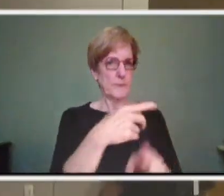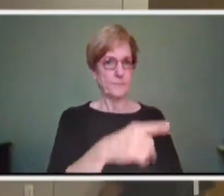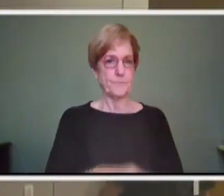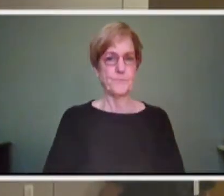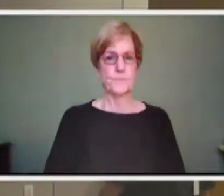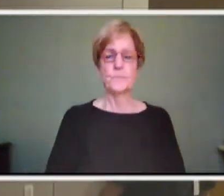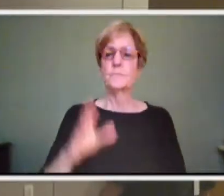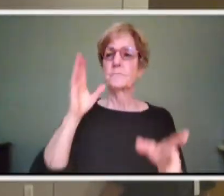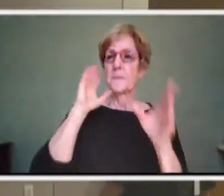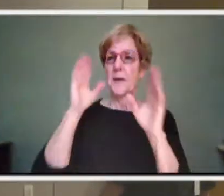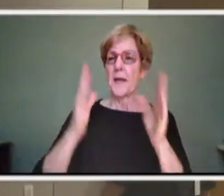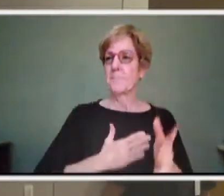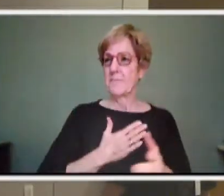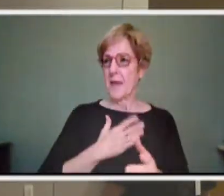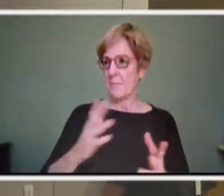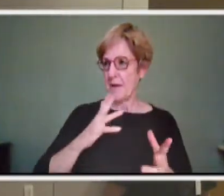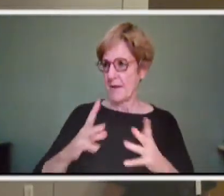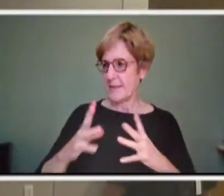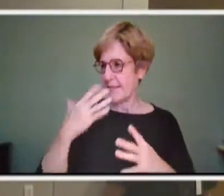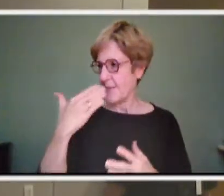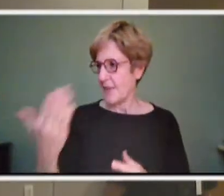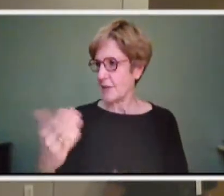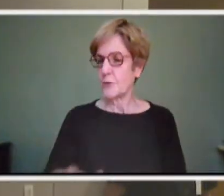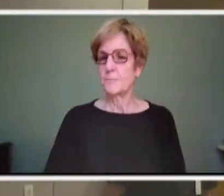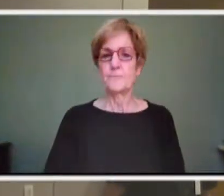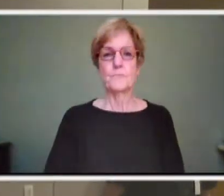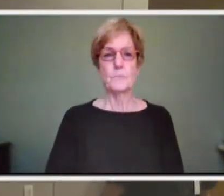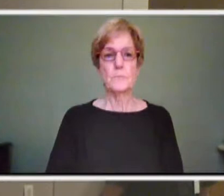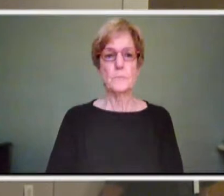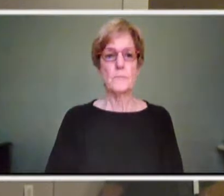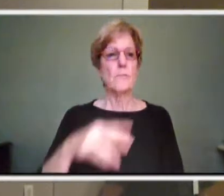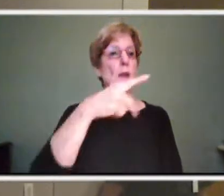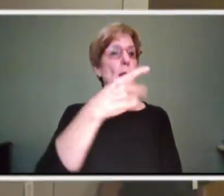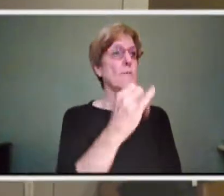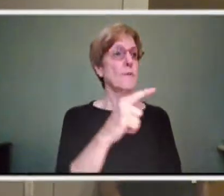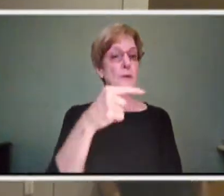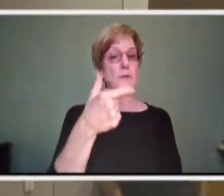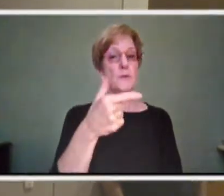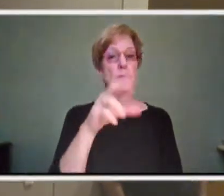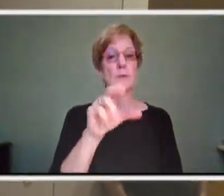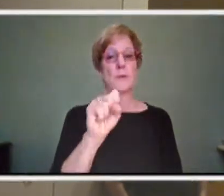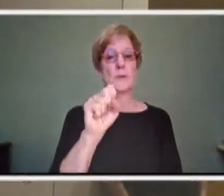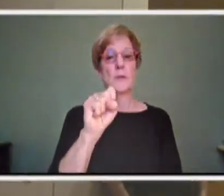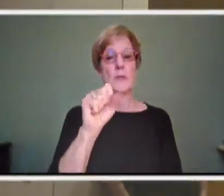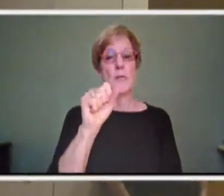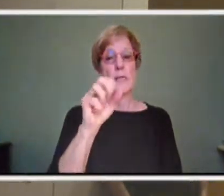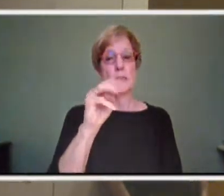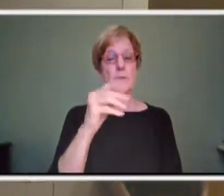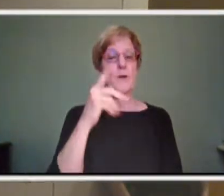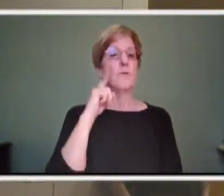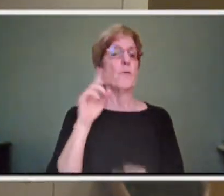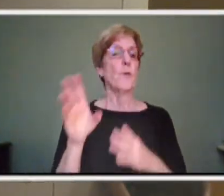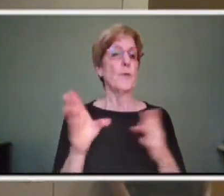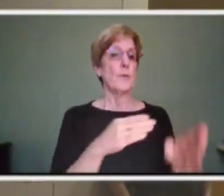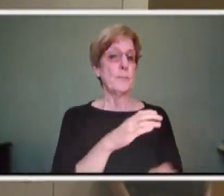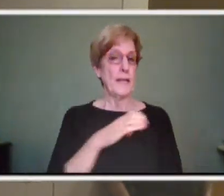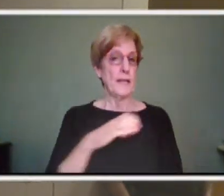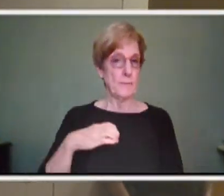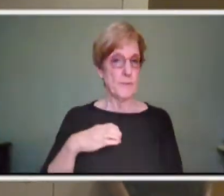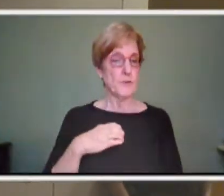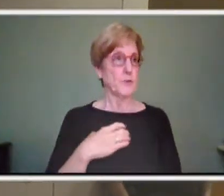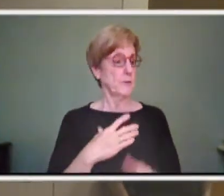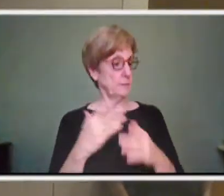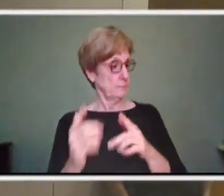happy holidays, and thank you, Mayor Pro Tem. I'm Phil Gussman, Chairman of the Zoning Committee of the Planning Commission. Allow me to introduce my fellow